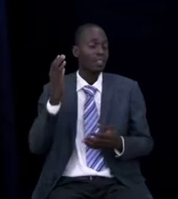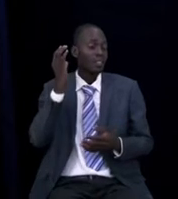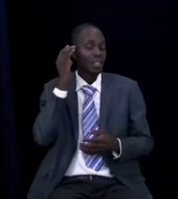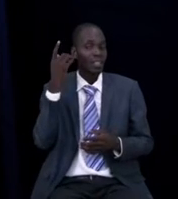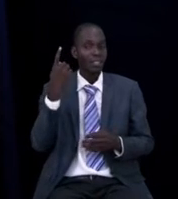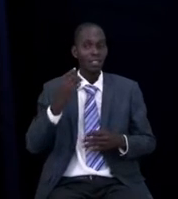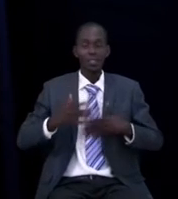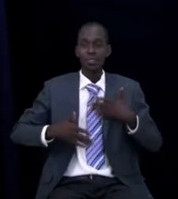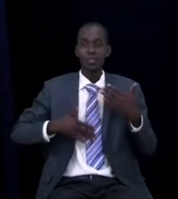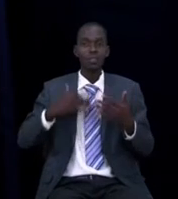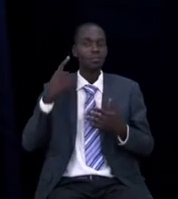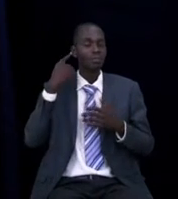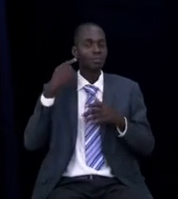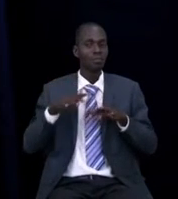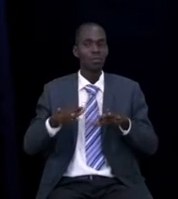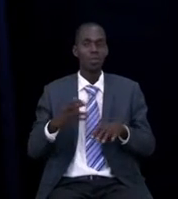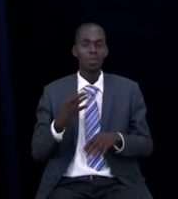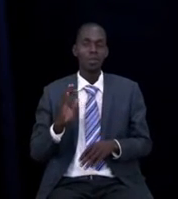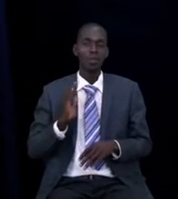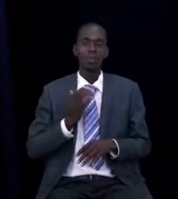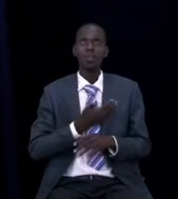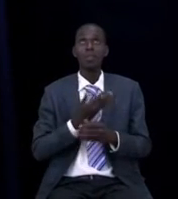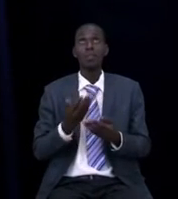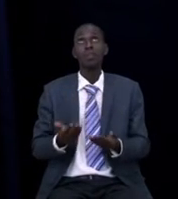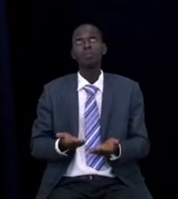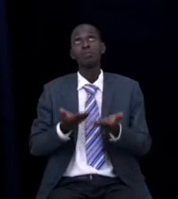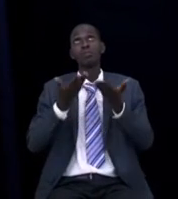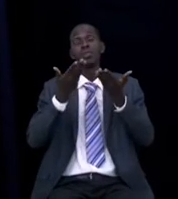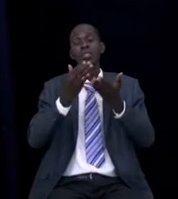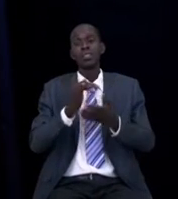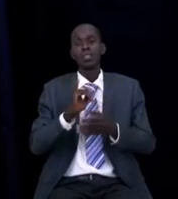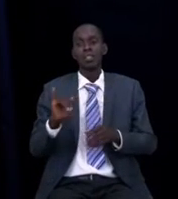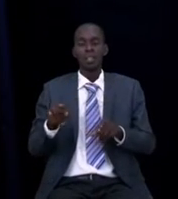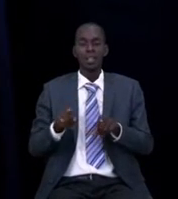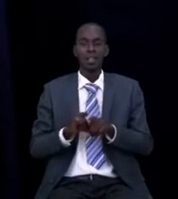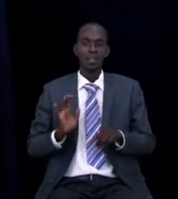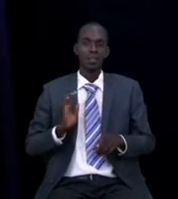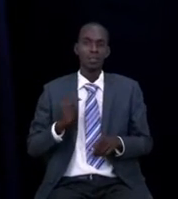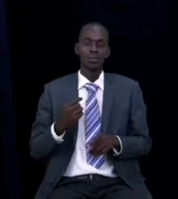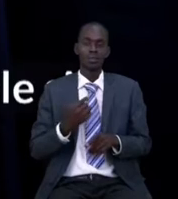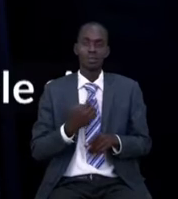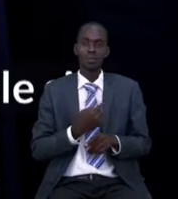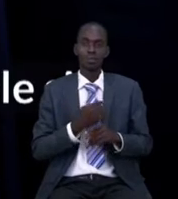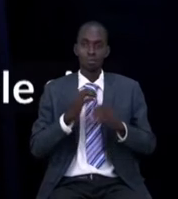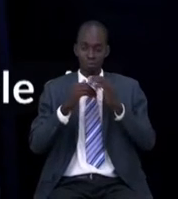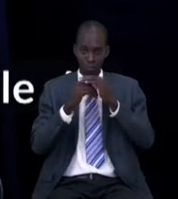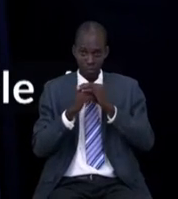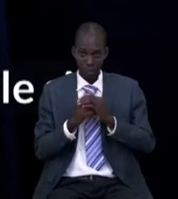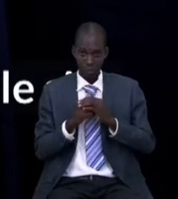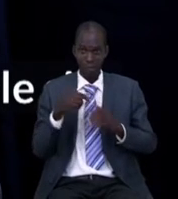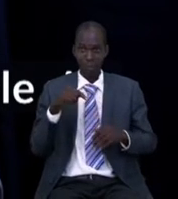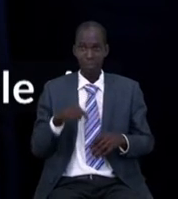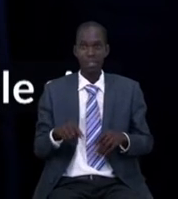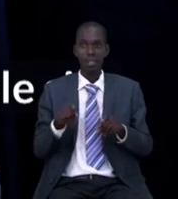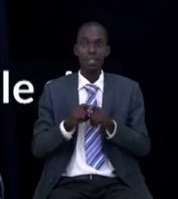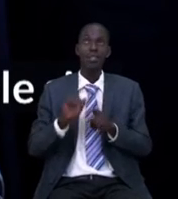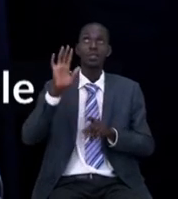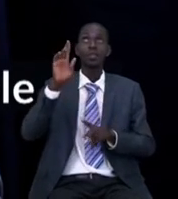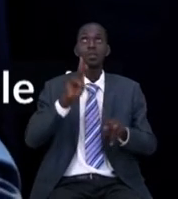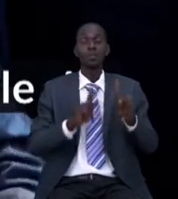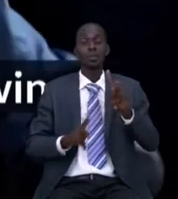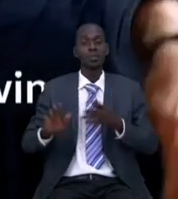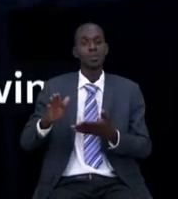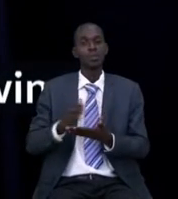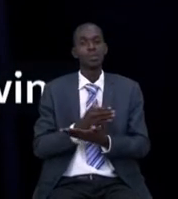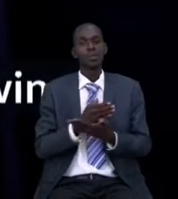sound of our offering. As your saints bow down, as your people sing,